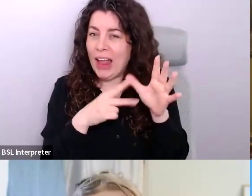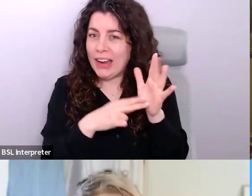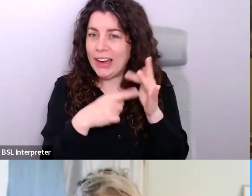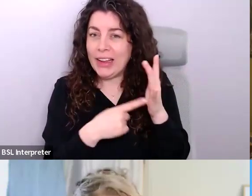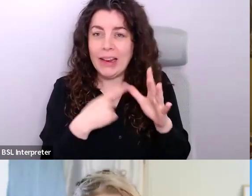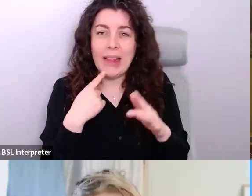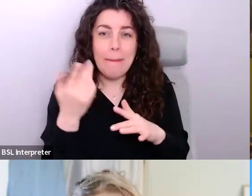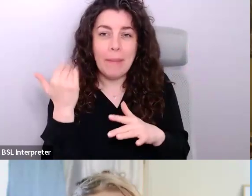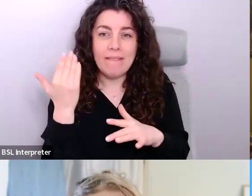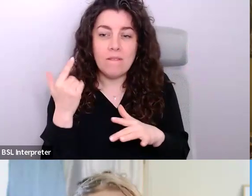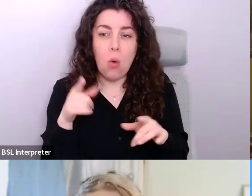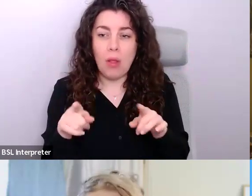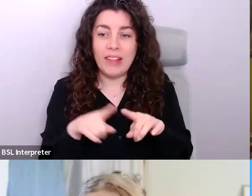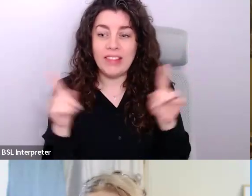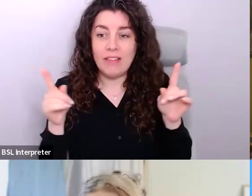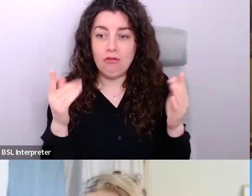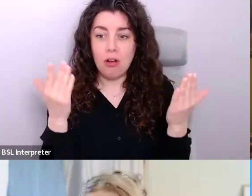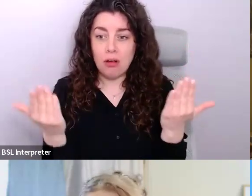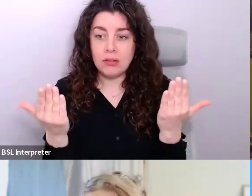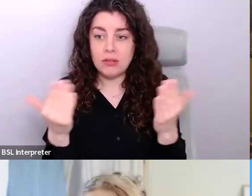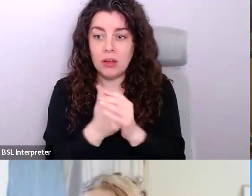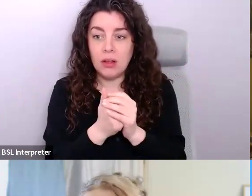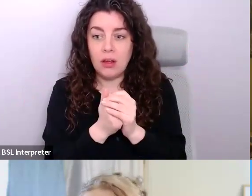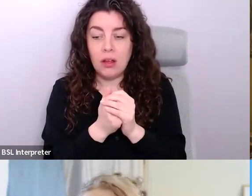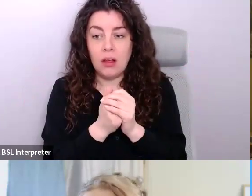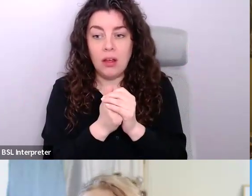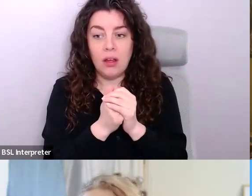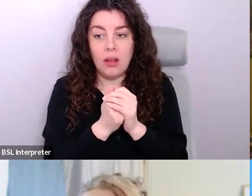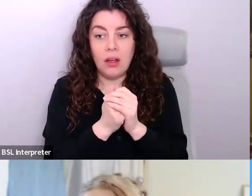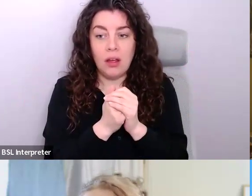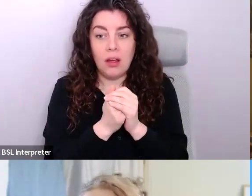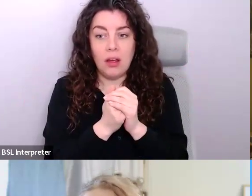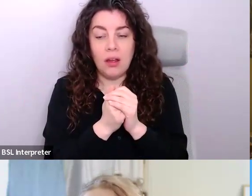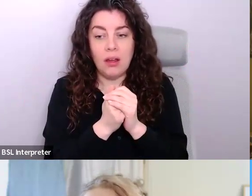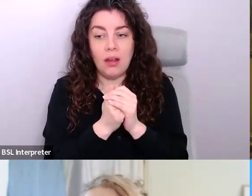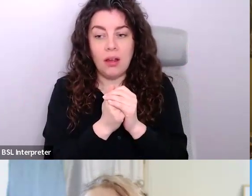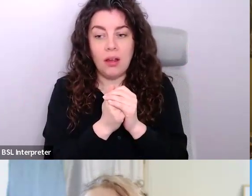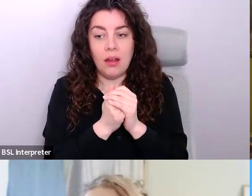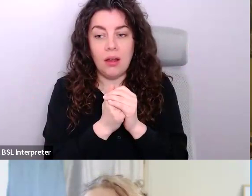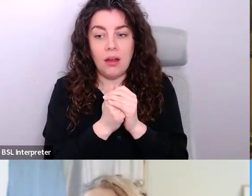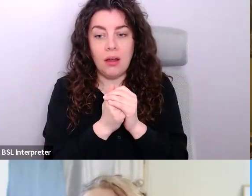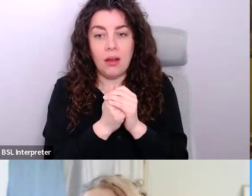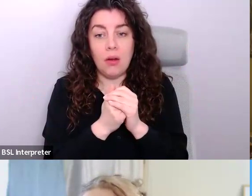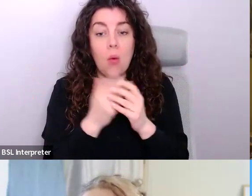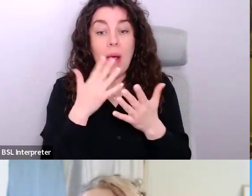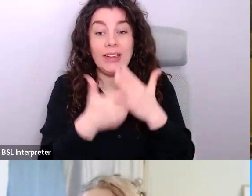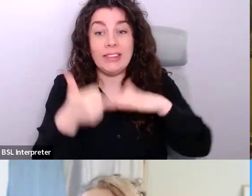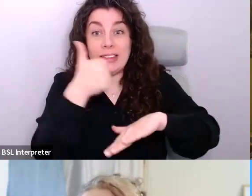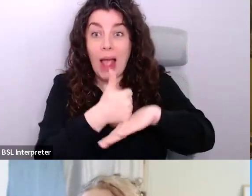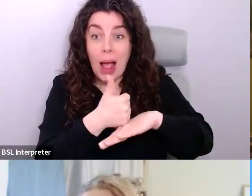difference is between those, but actually when you get awarded, once that's in